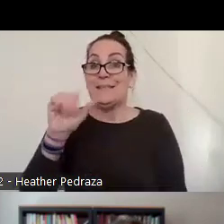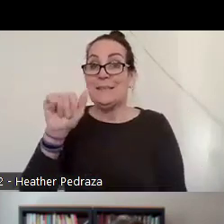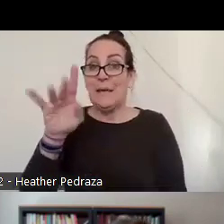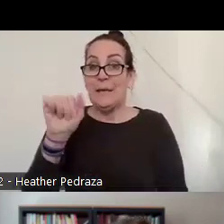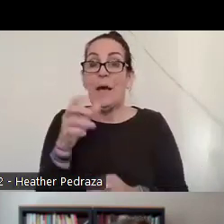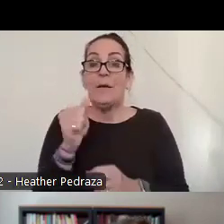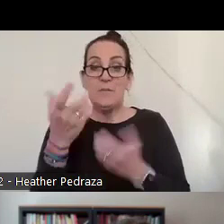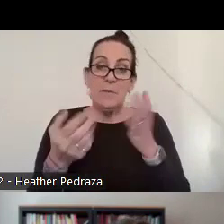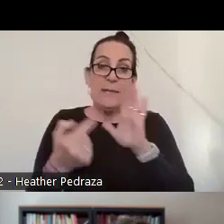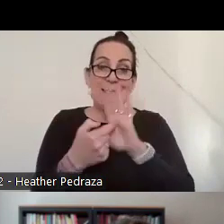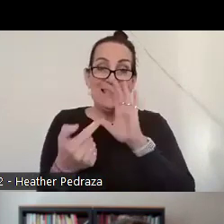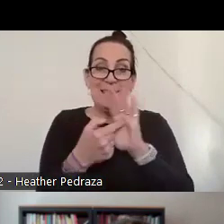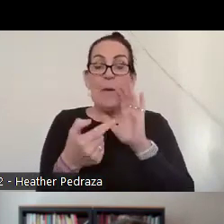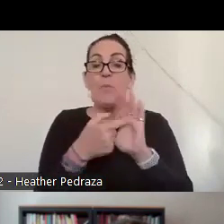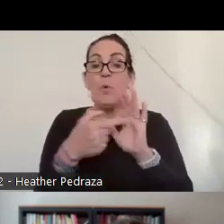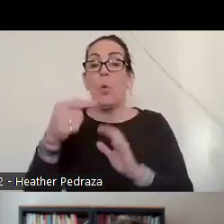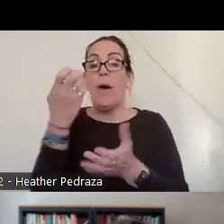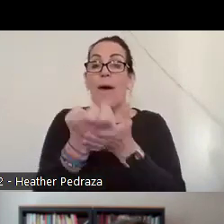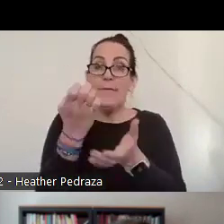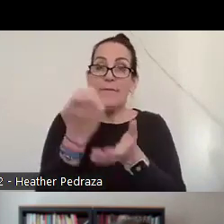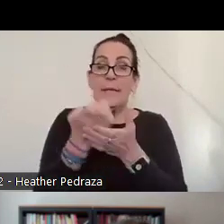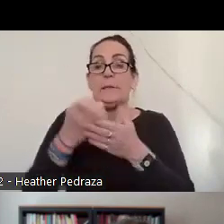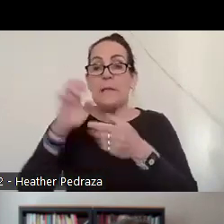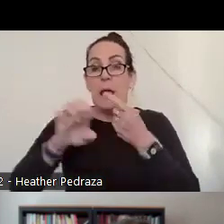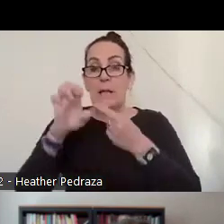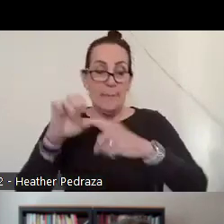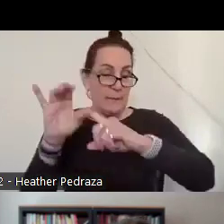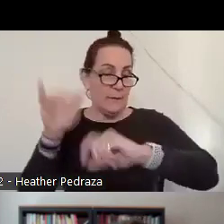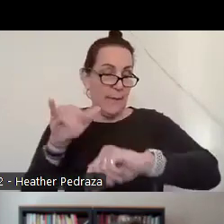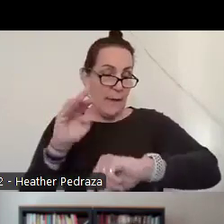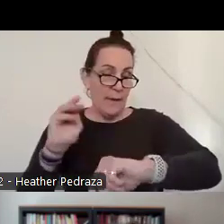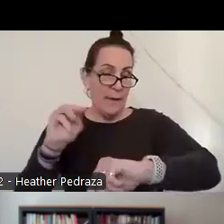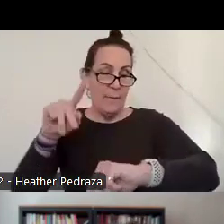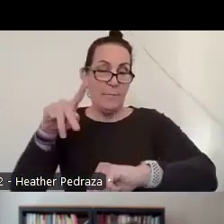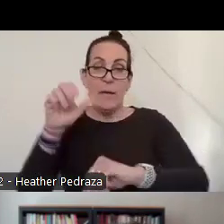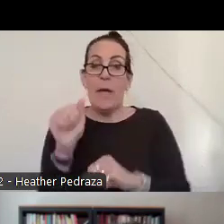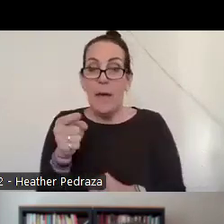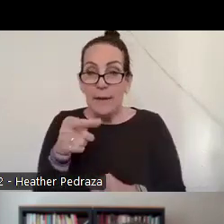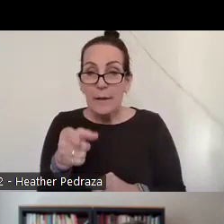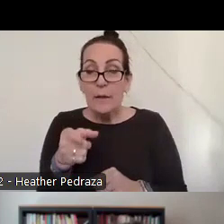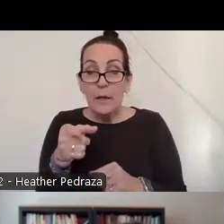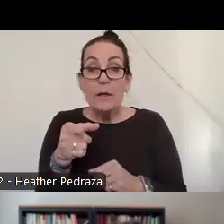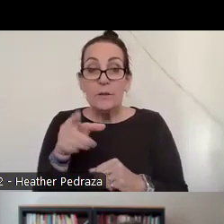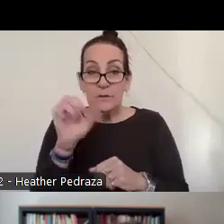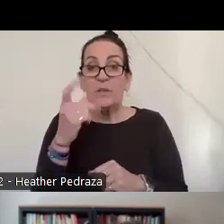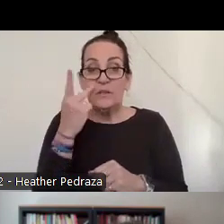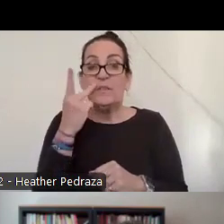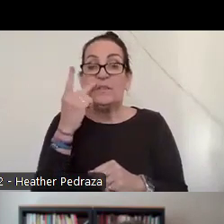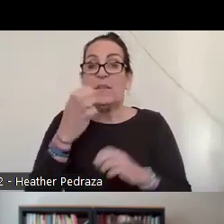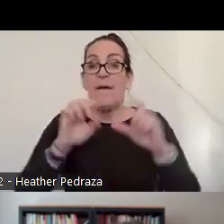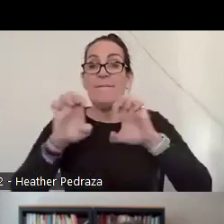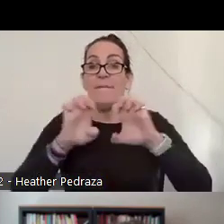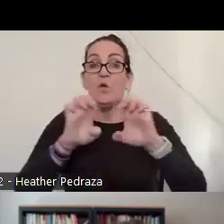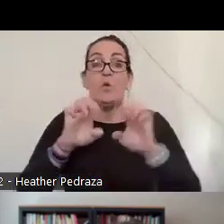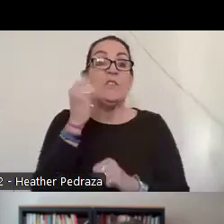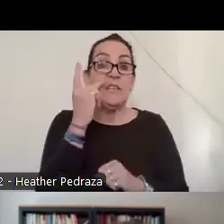the elements of MPA implementation that are relevant to our evaluation. And as you can see in the timeline, it's intentional that